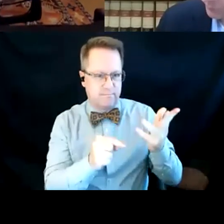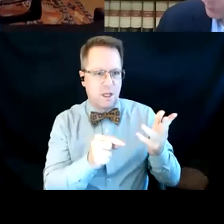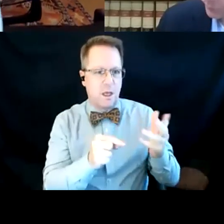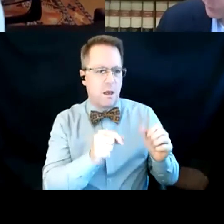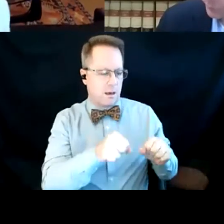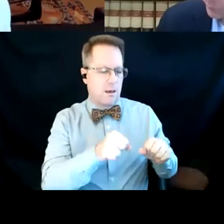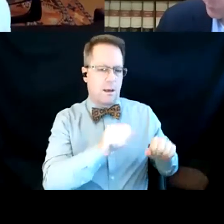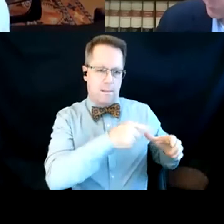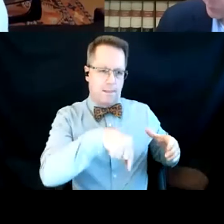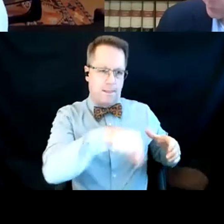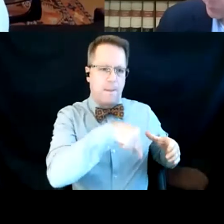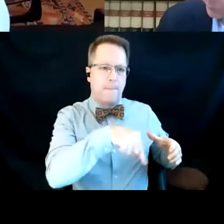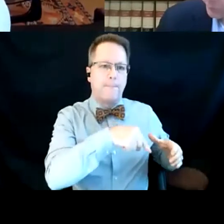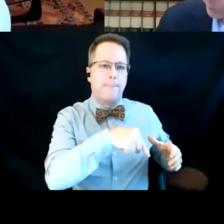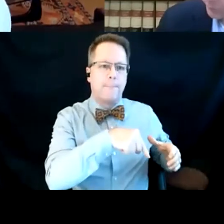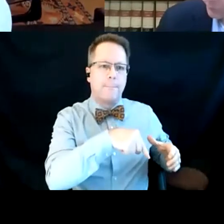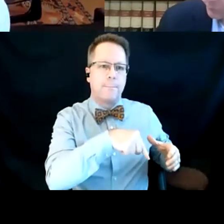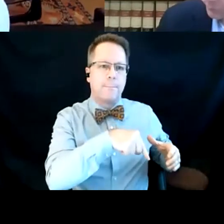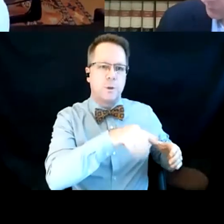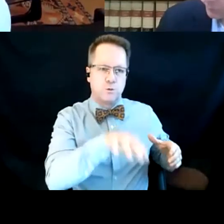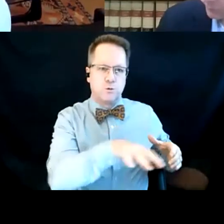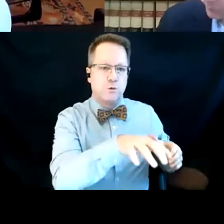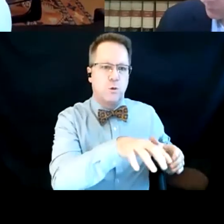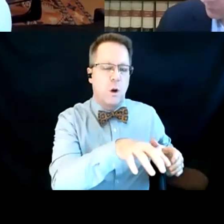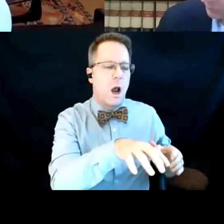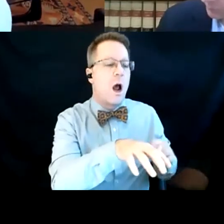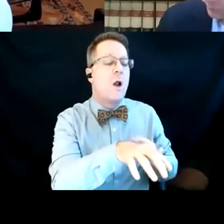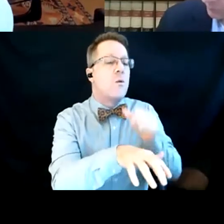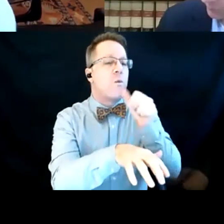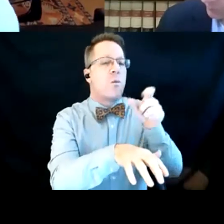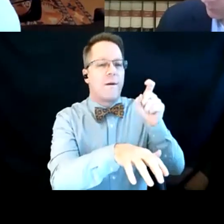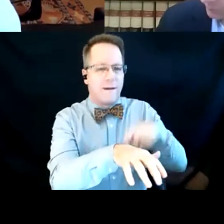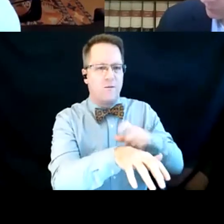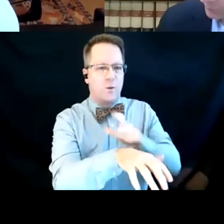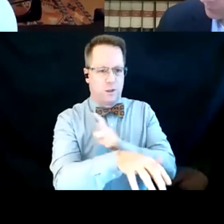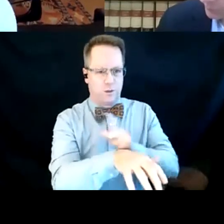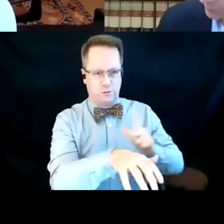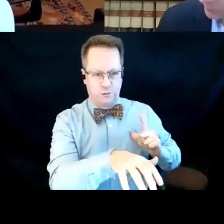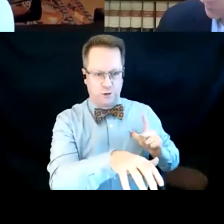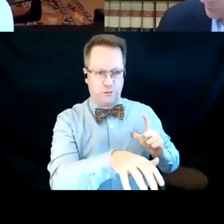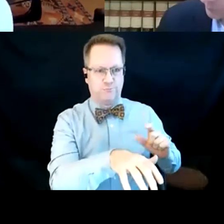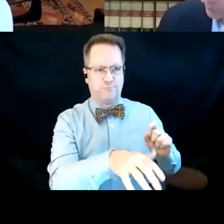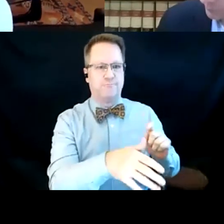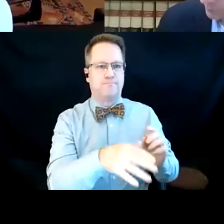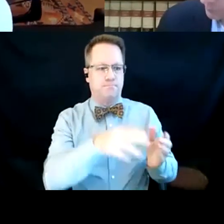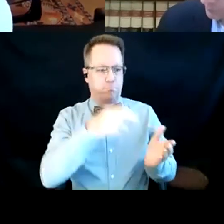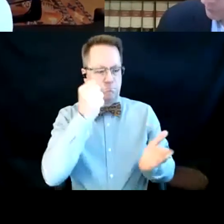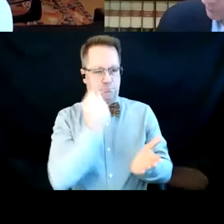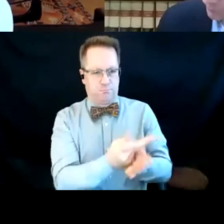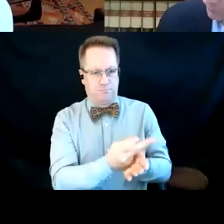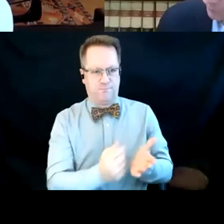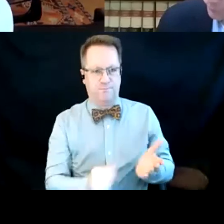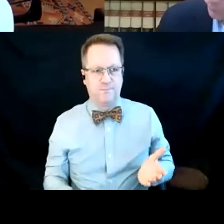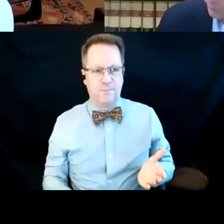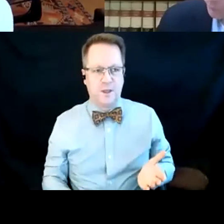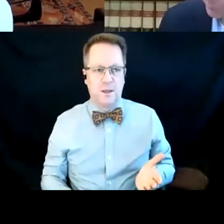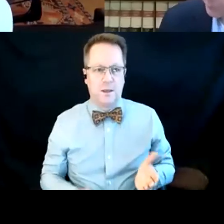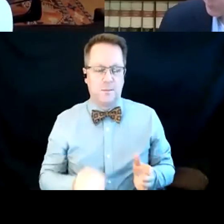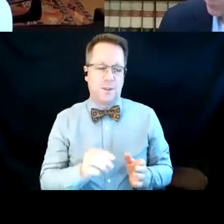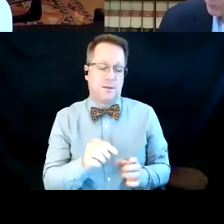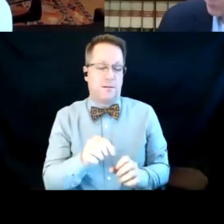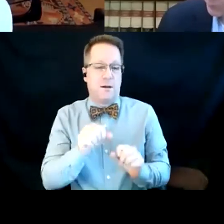do without legislation right now with the stroke of a pen by President-elect